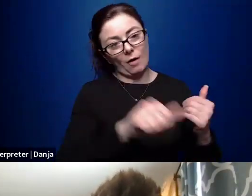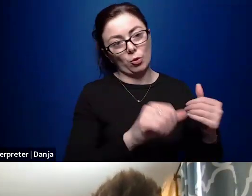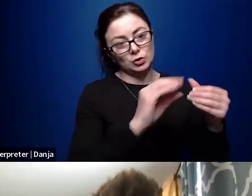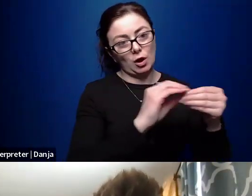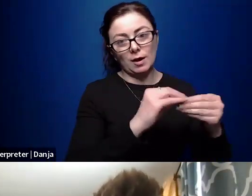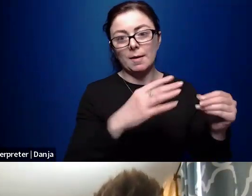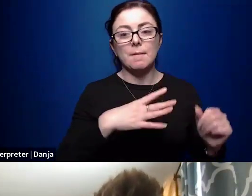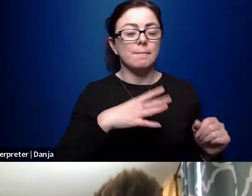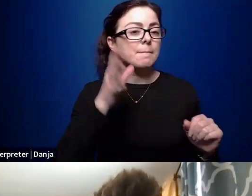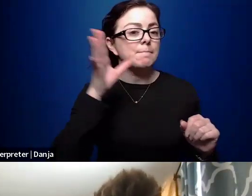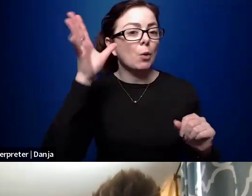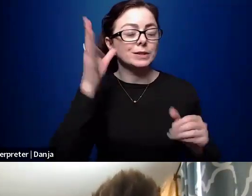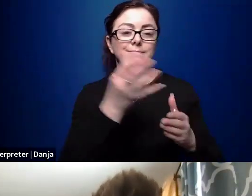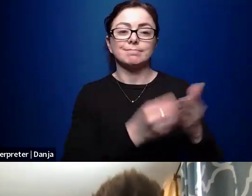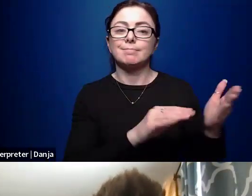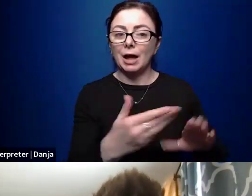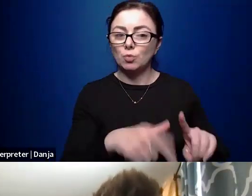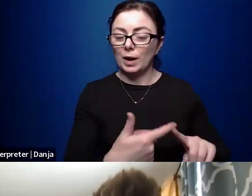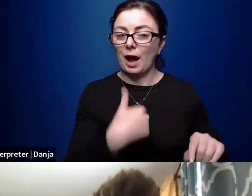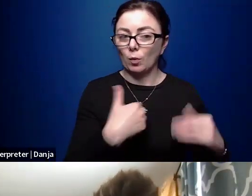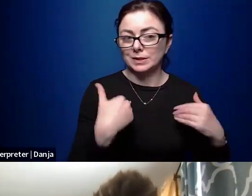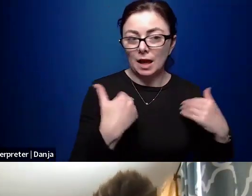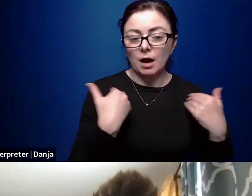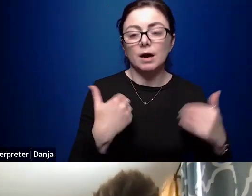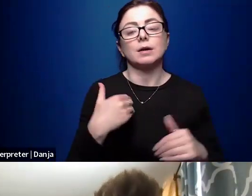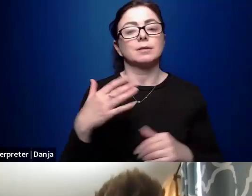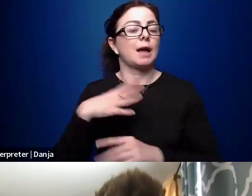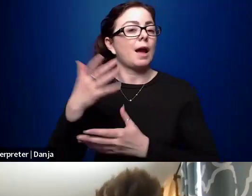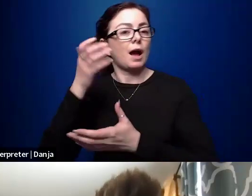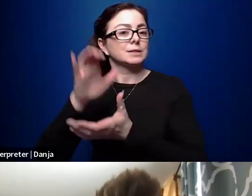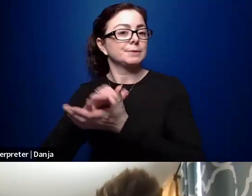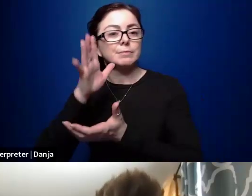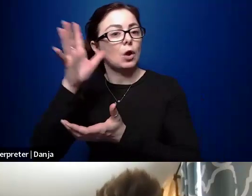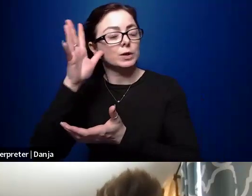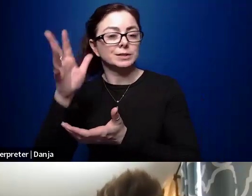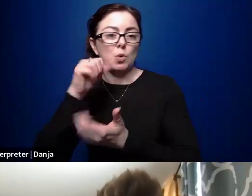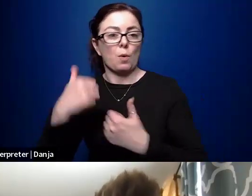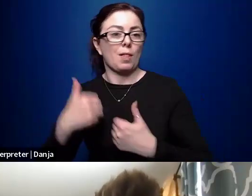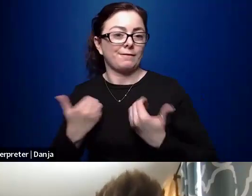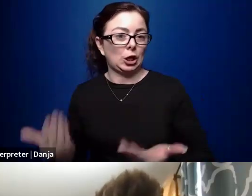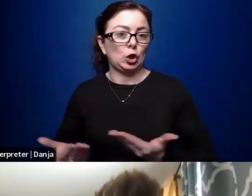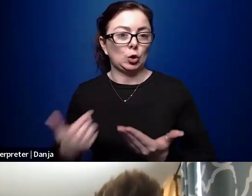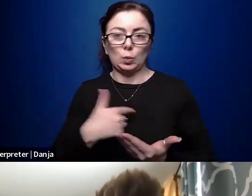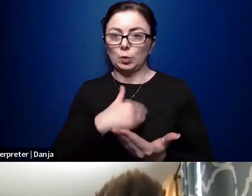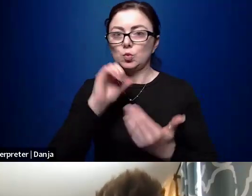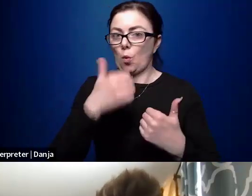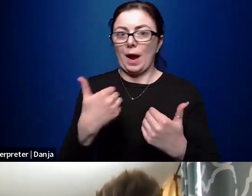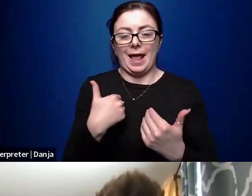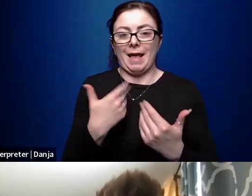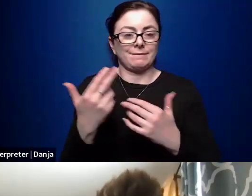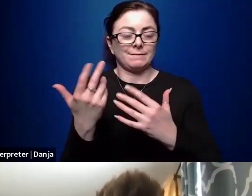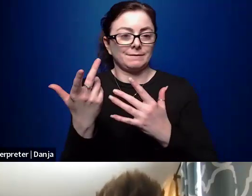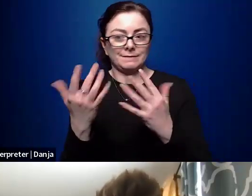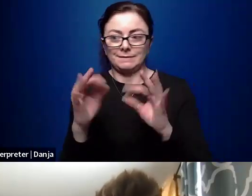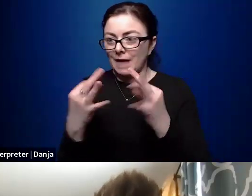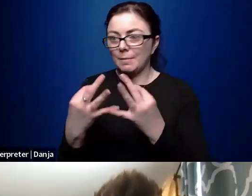parents passed away when I was a kid. My husband's parents don't live in the area. Like we literally don't have an ounce of family around. So if you don't have like a built-in